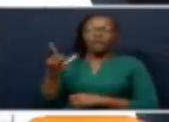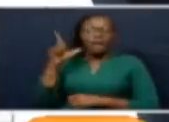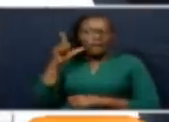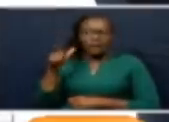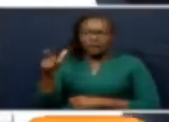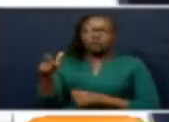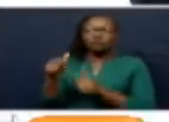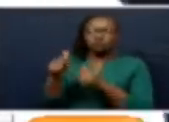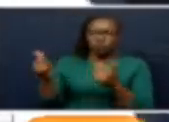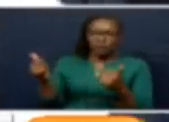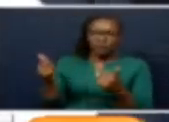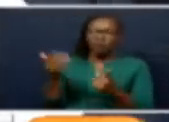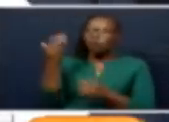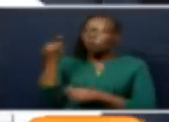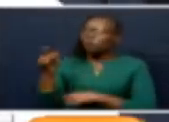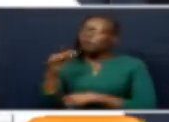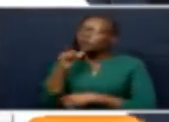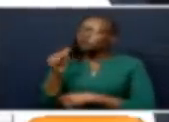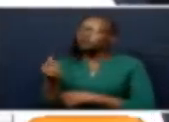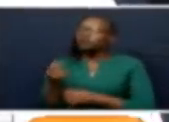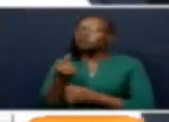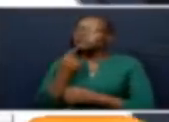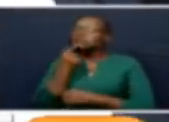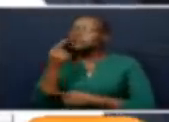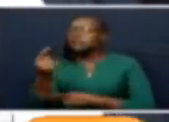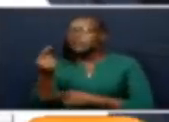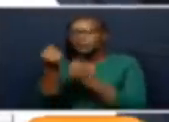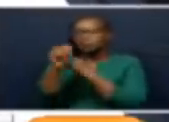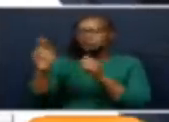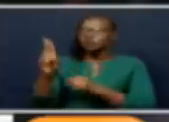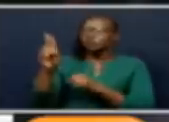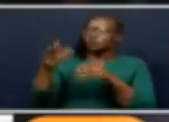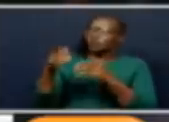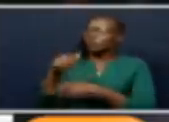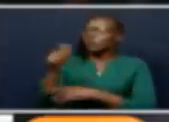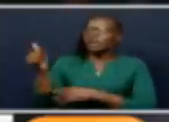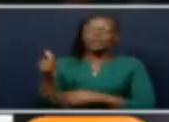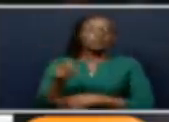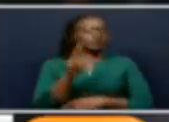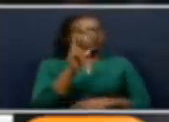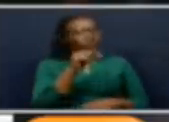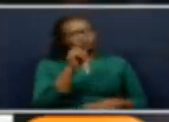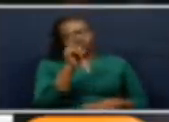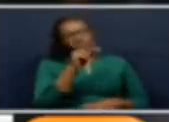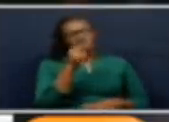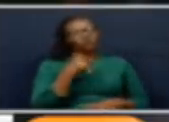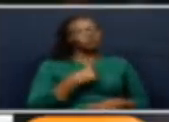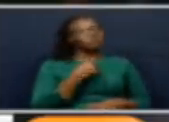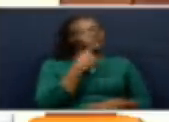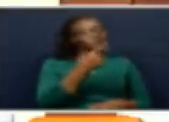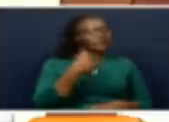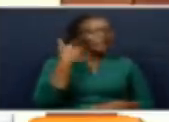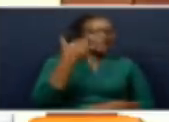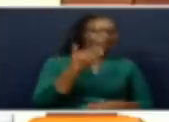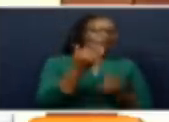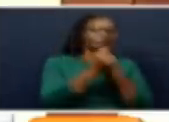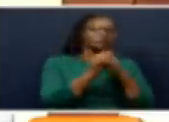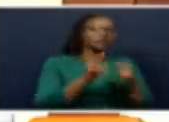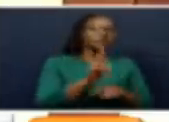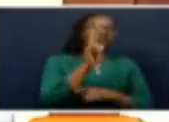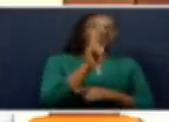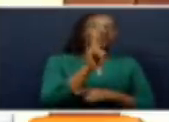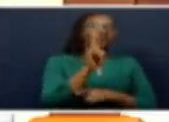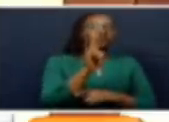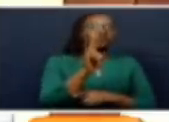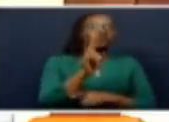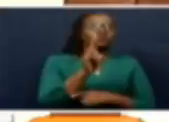you. Why can't you tell him? Or his people. No, the president. I have told you here time and again that the president Uhuru means well for this country.